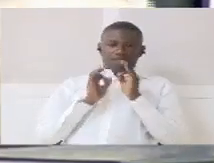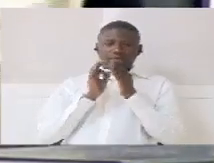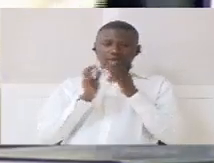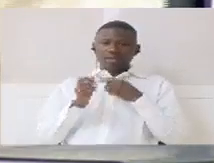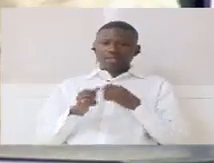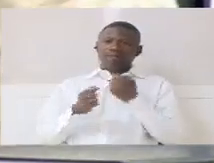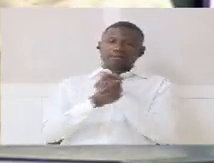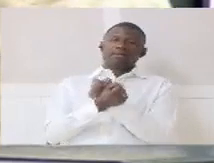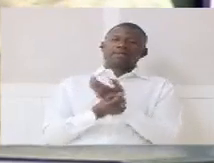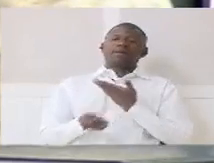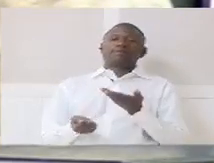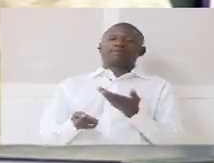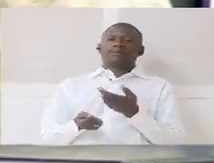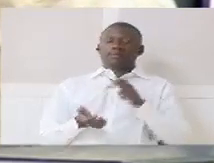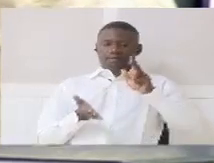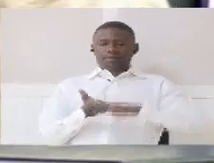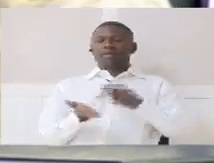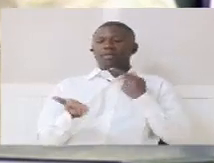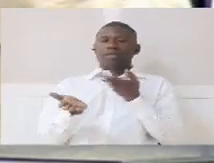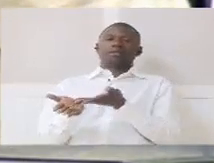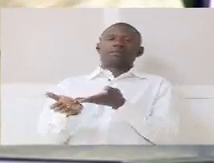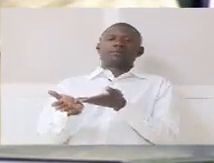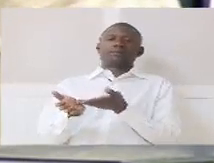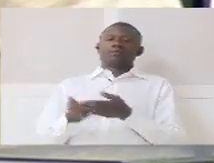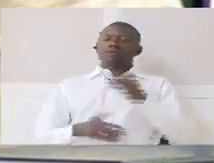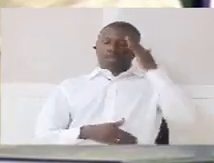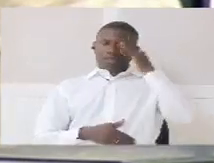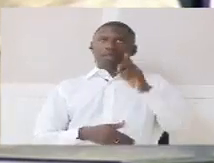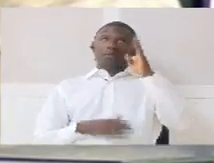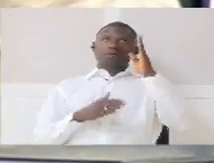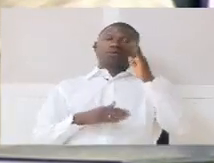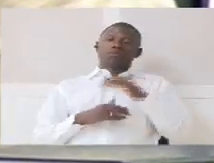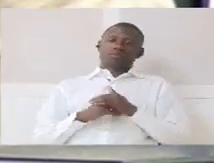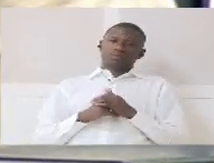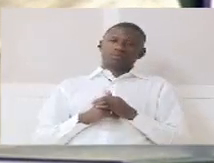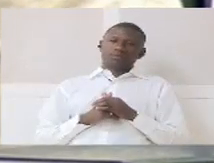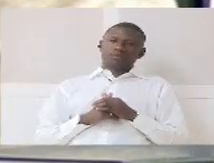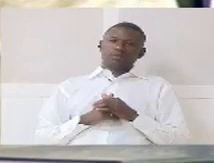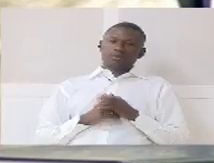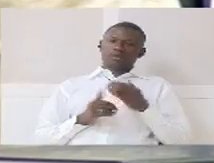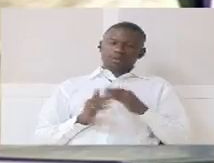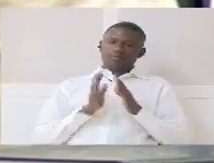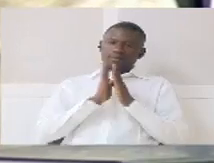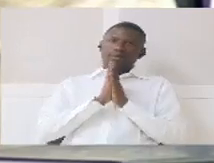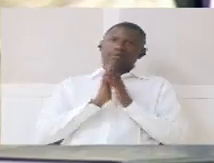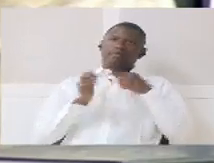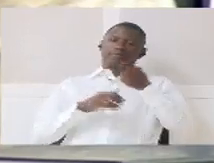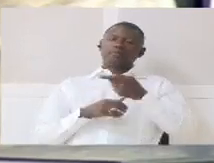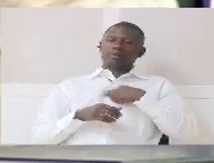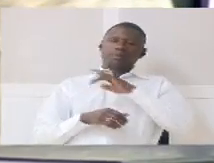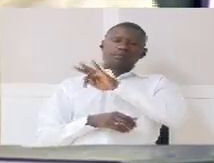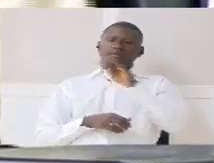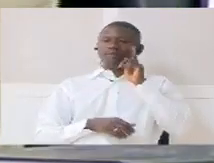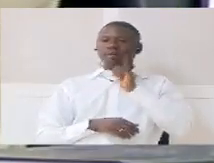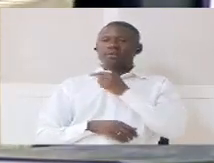now, evidence really. Korta is in our net. Here is an evidence against God. Him. But I said, thank God. But I have blessings from my parents. Yes, I have blessings from my